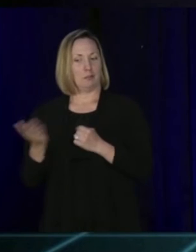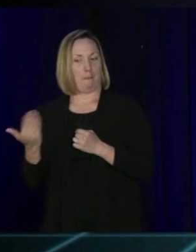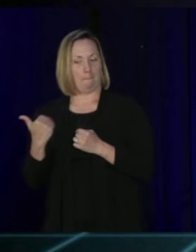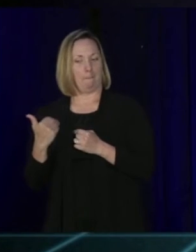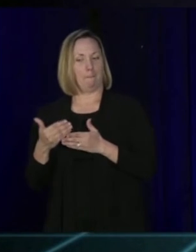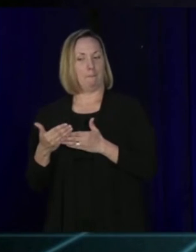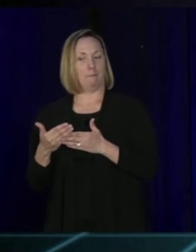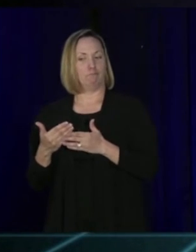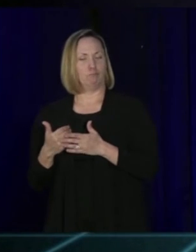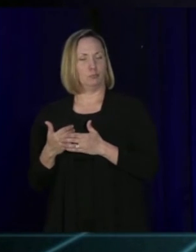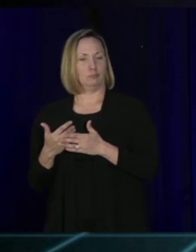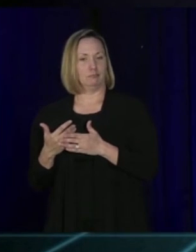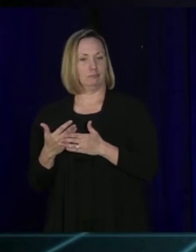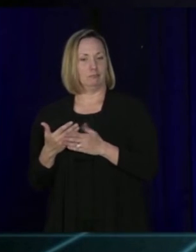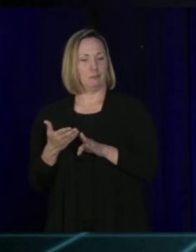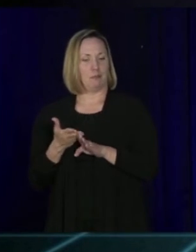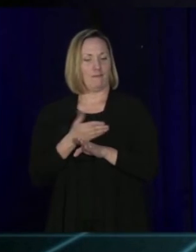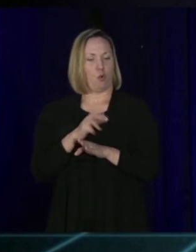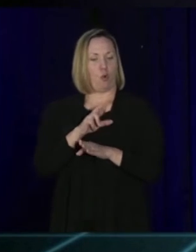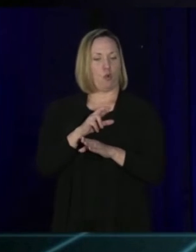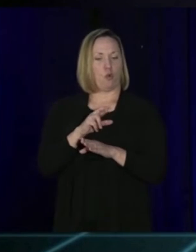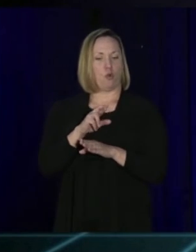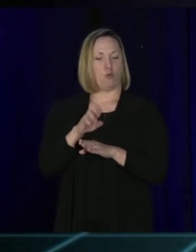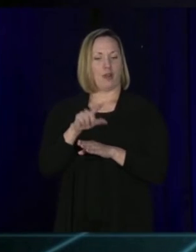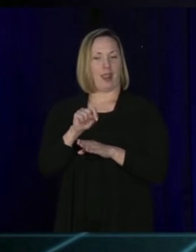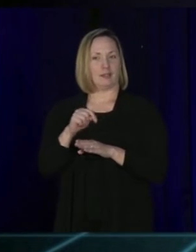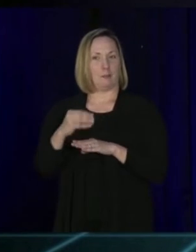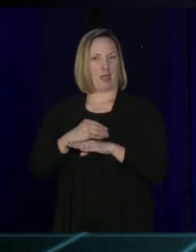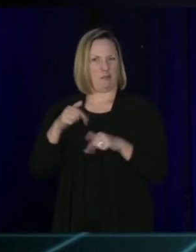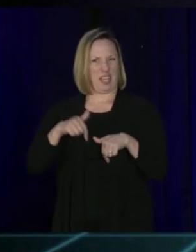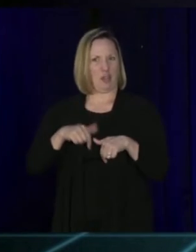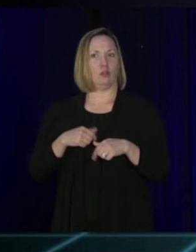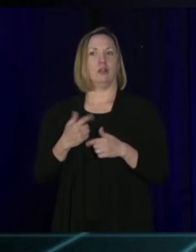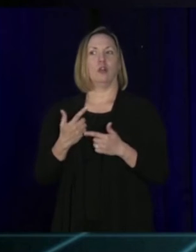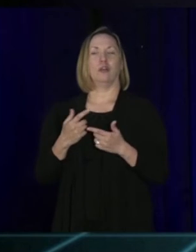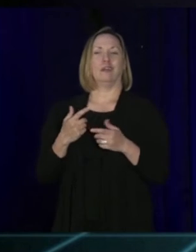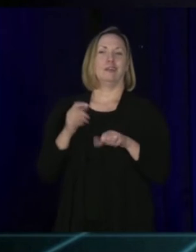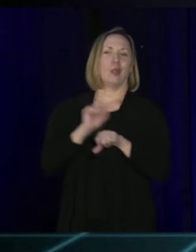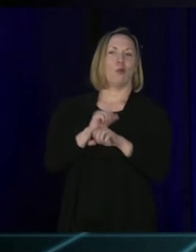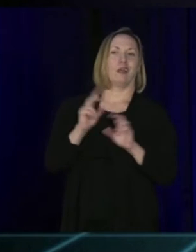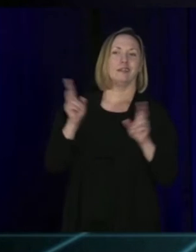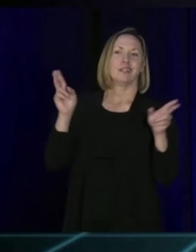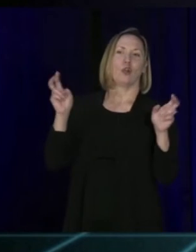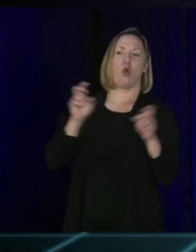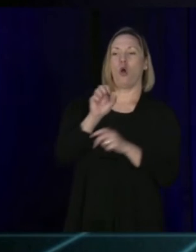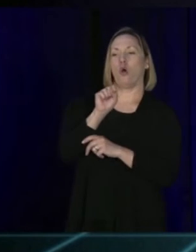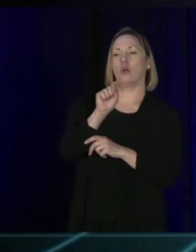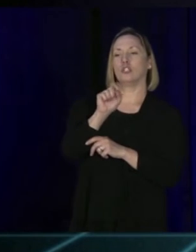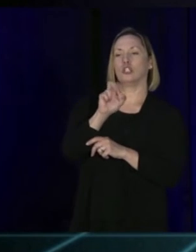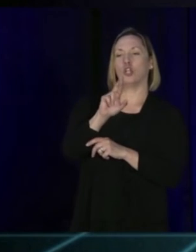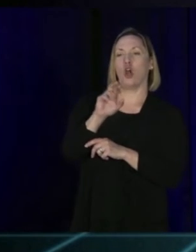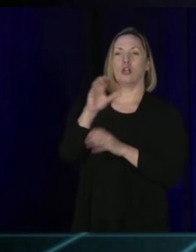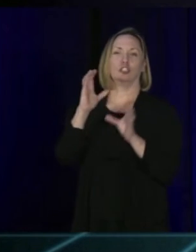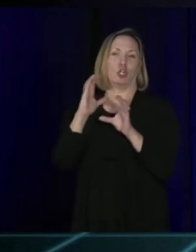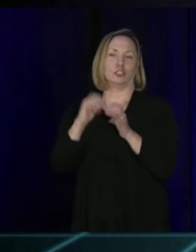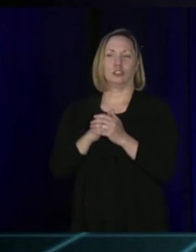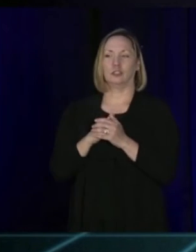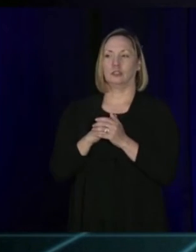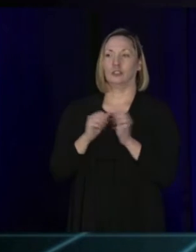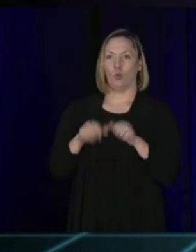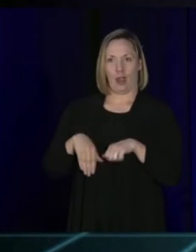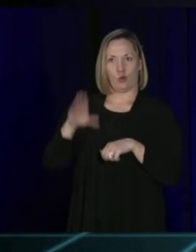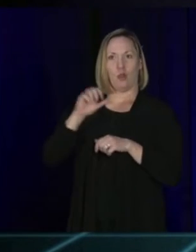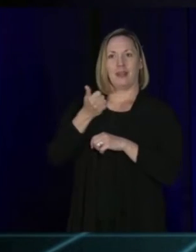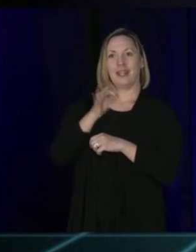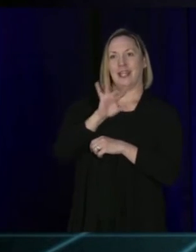before React Miami to come work on this thing called Star Search. And I grew up actually born in the 80s, grew up in the